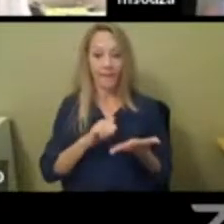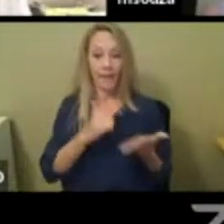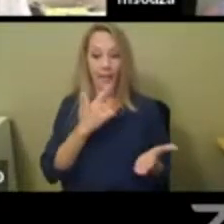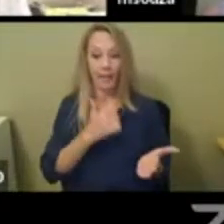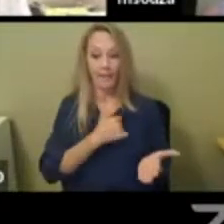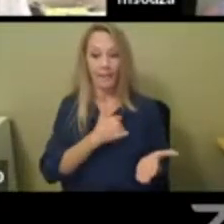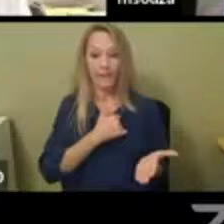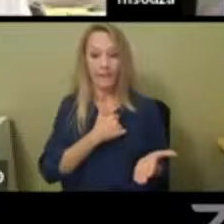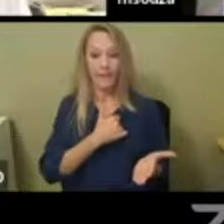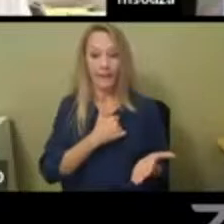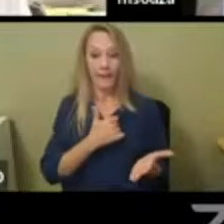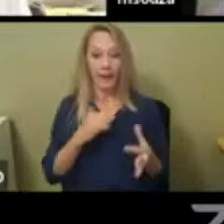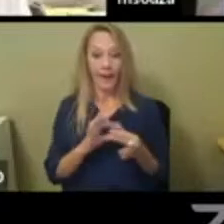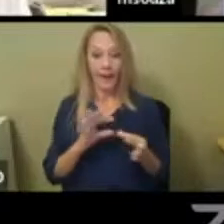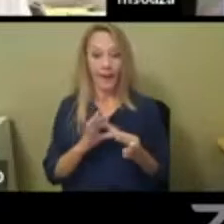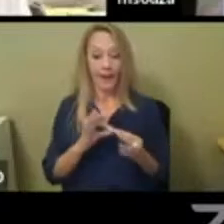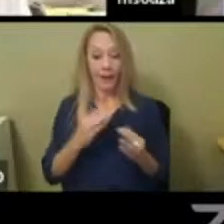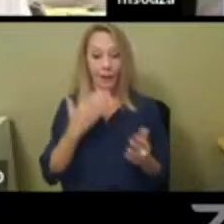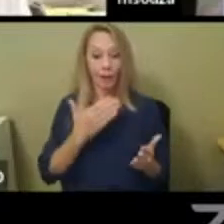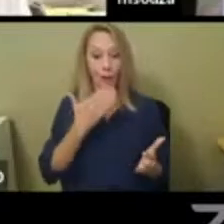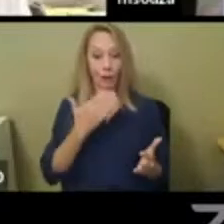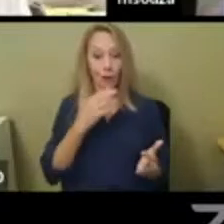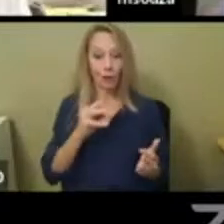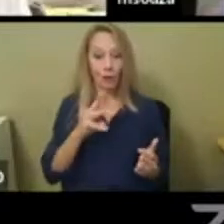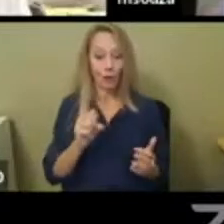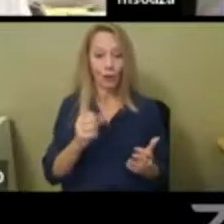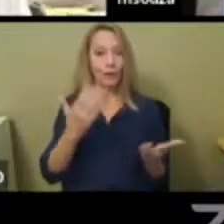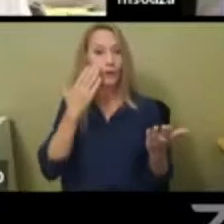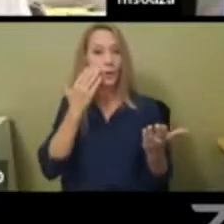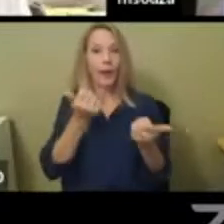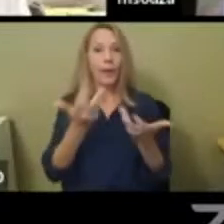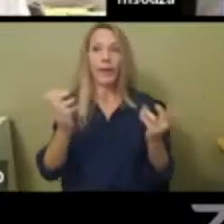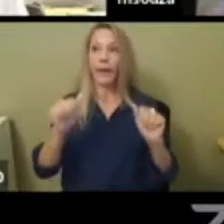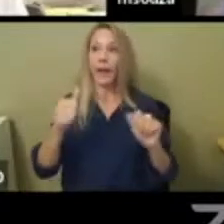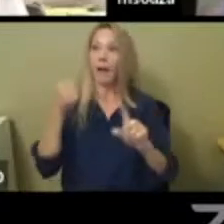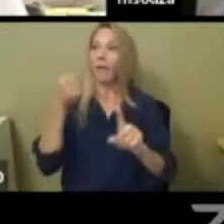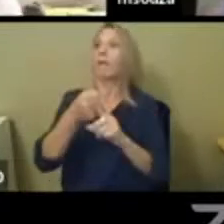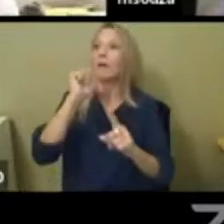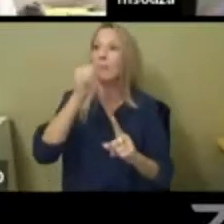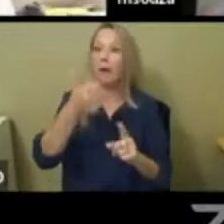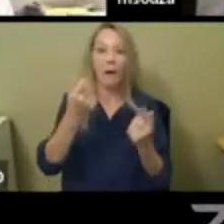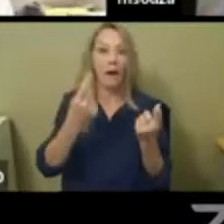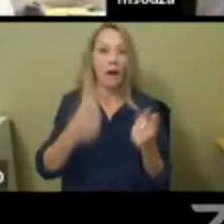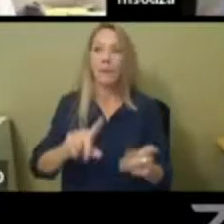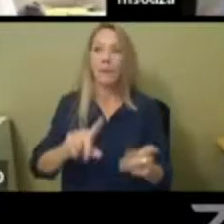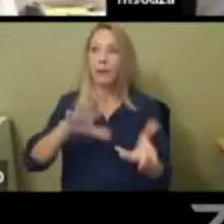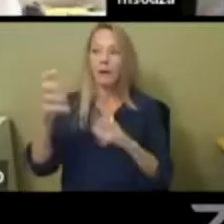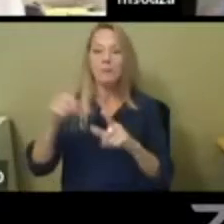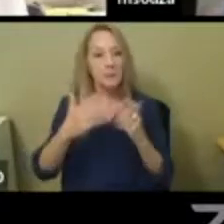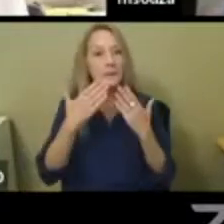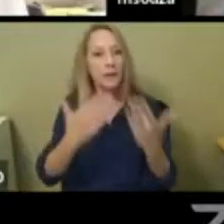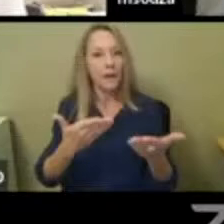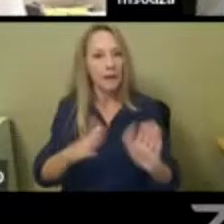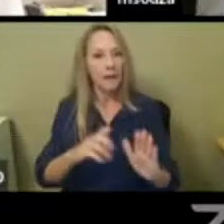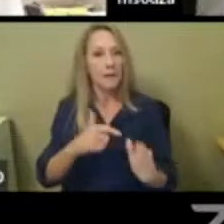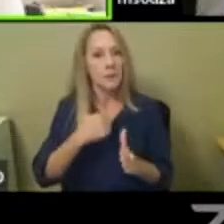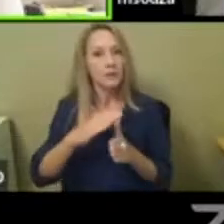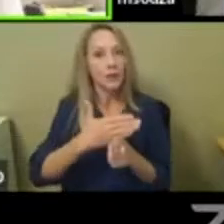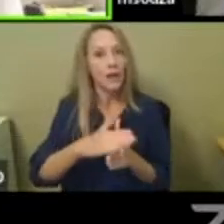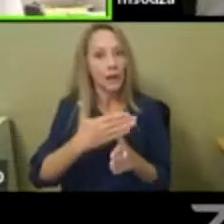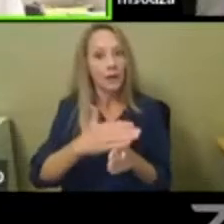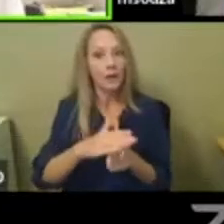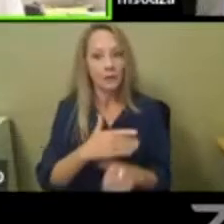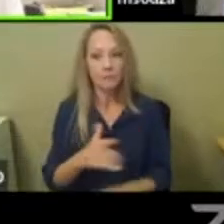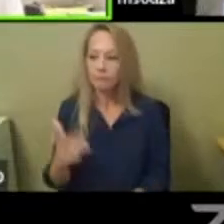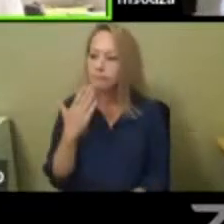because, anything could happen tomorrow or the next day. So thank you for letting me share that with you all. Thank you